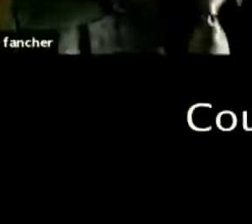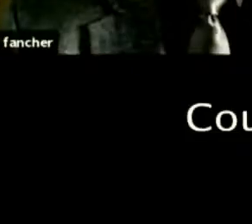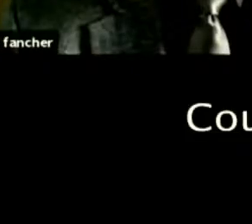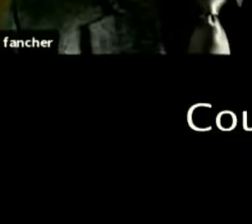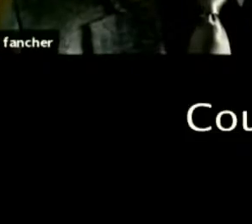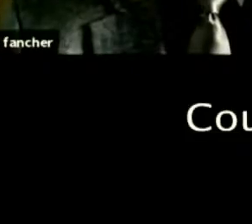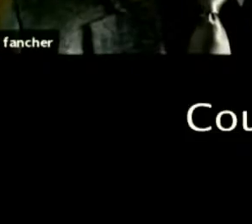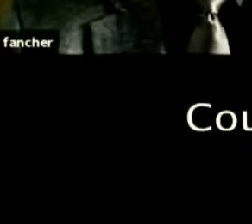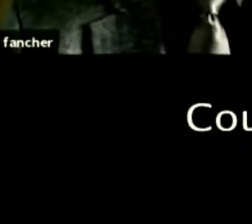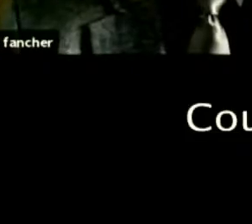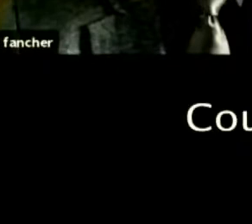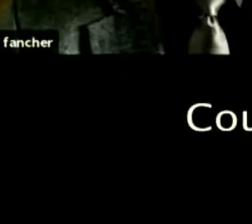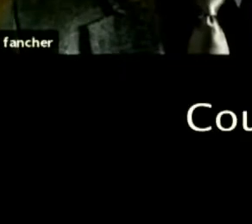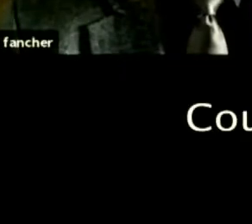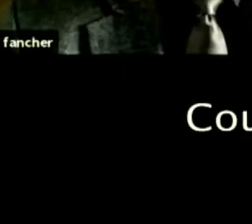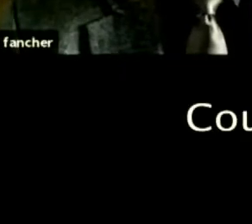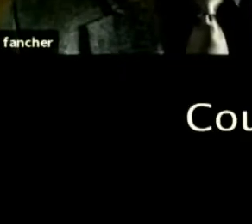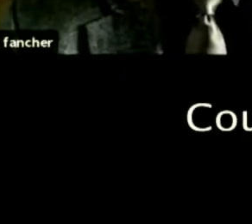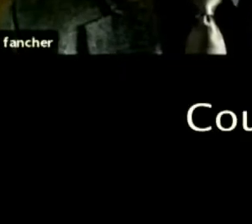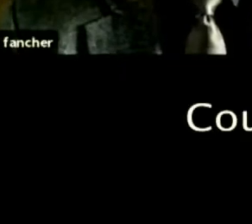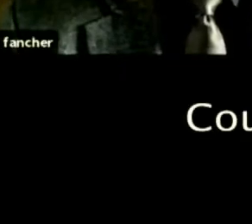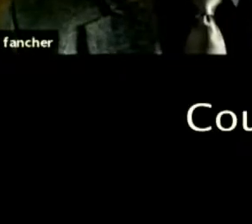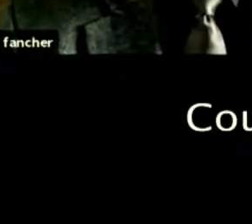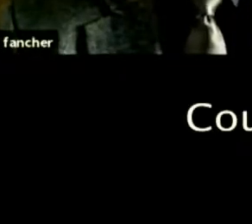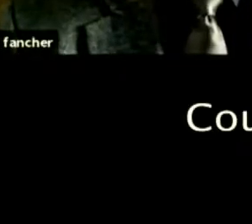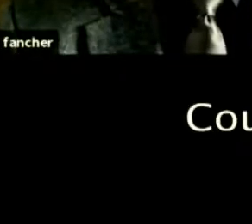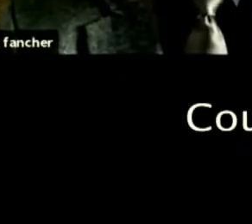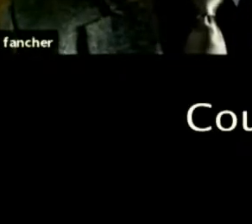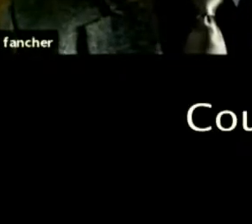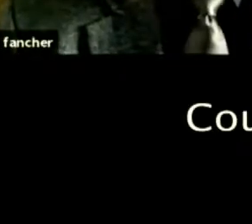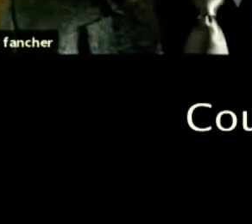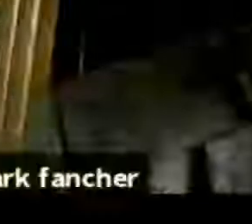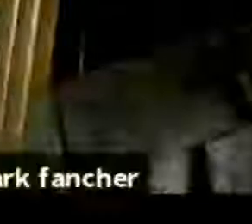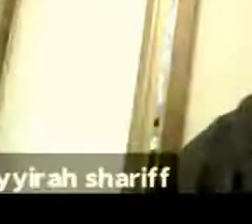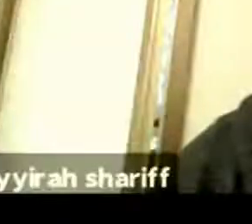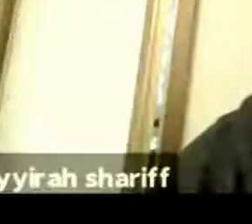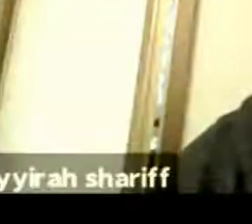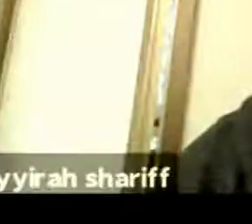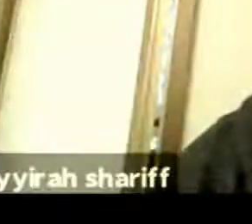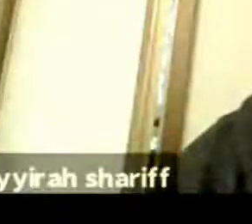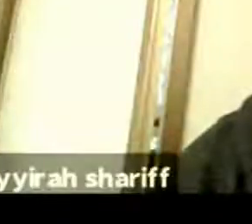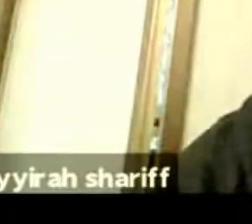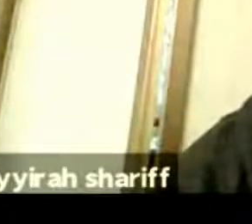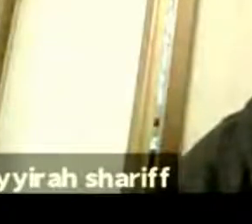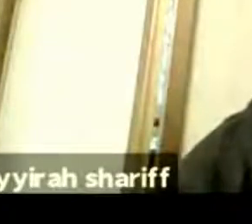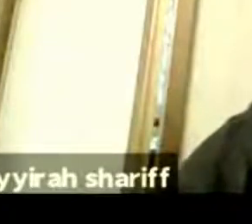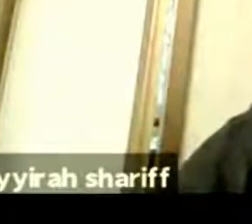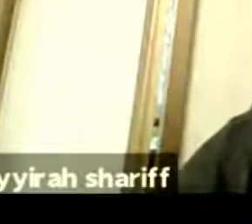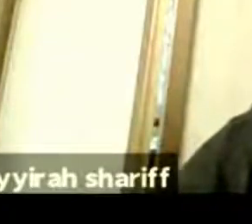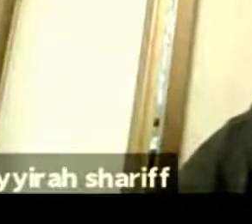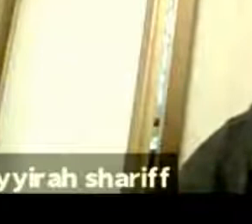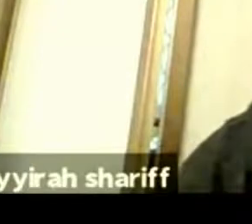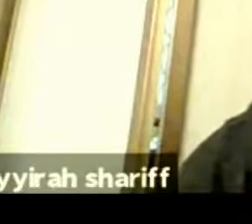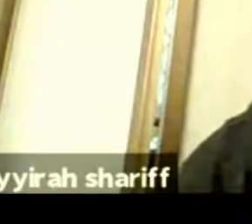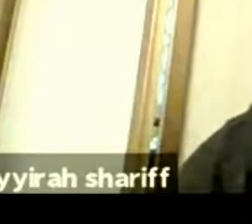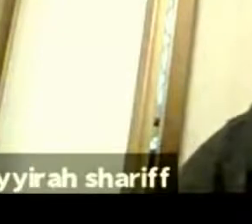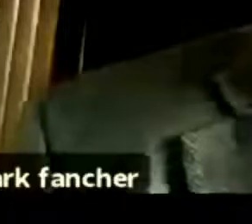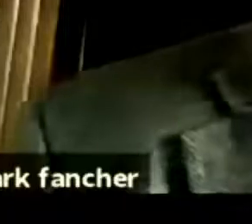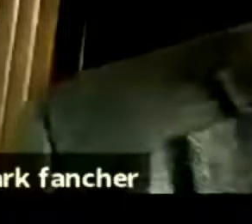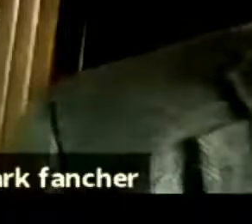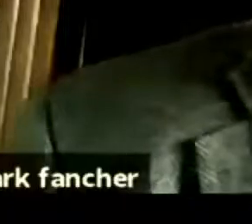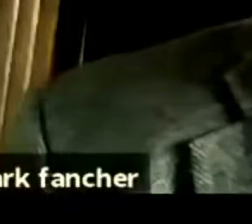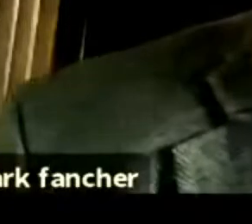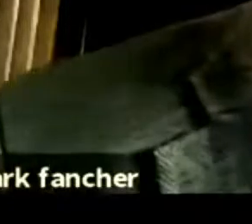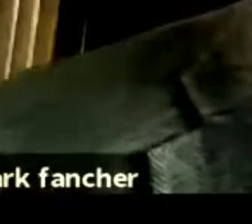Nayyirah Shariff. And Ms. Shariff, if you could state your name for the record, please. My name is Nayyirah Shariff. And